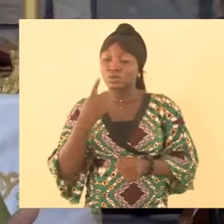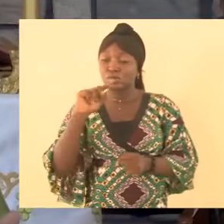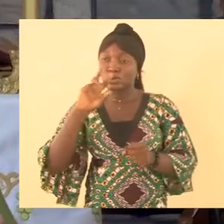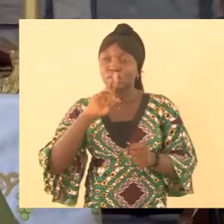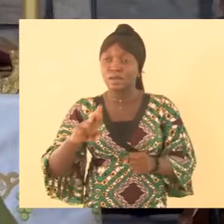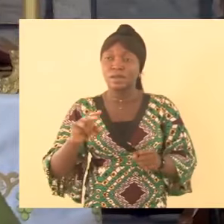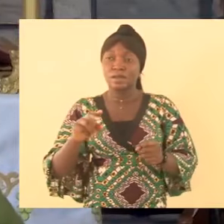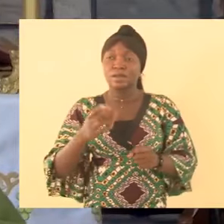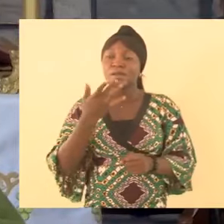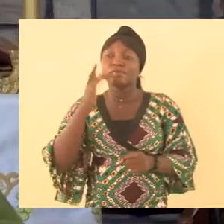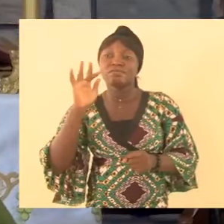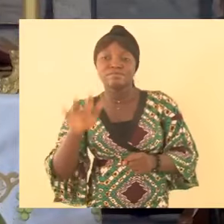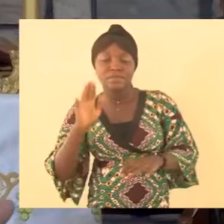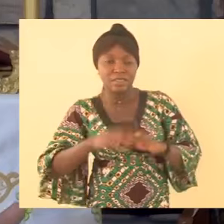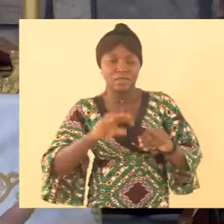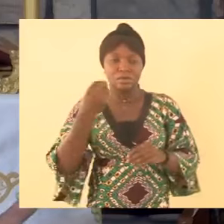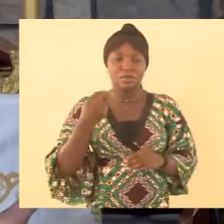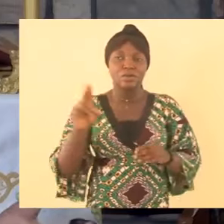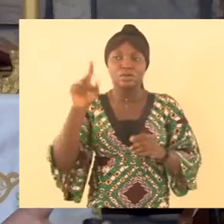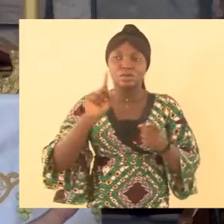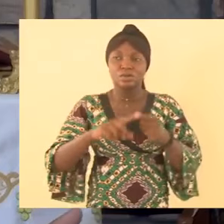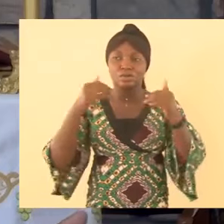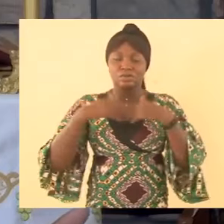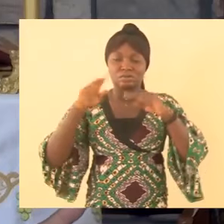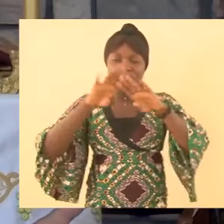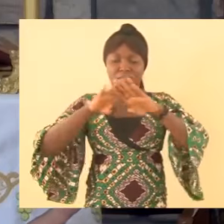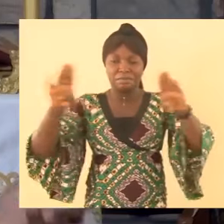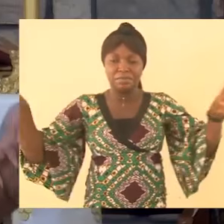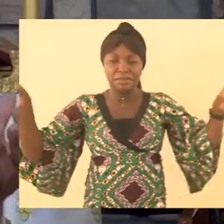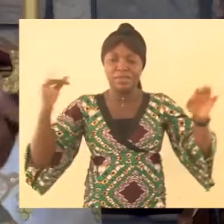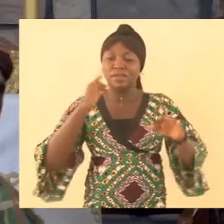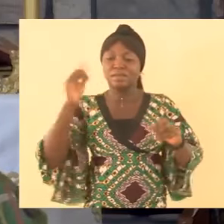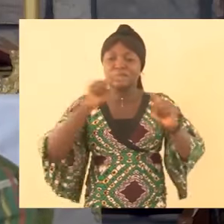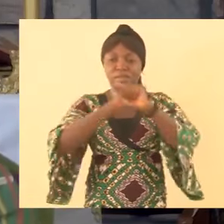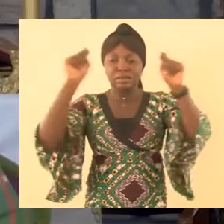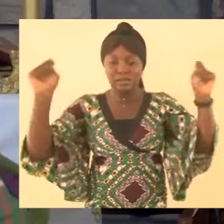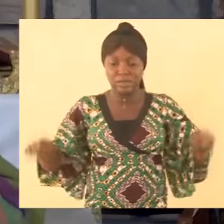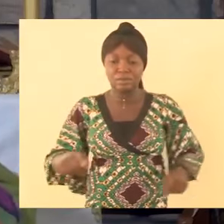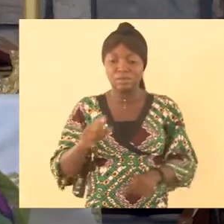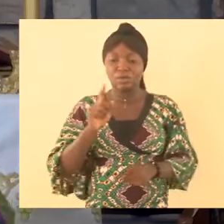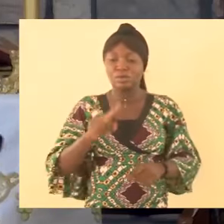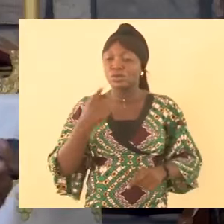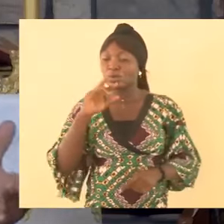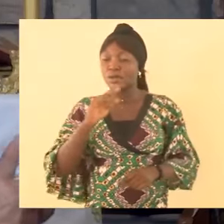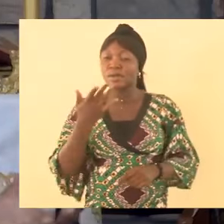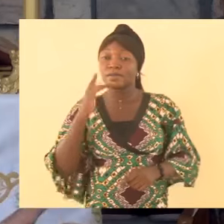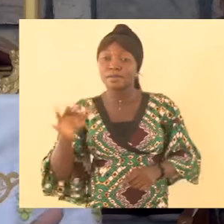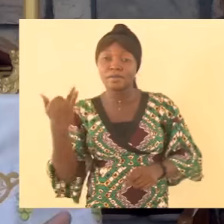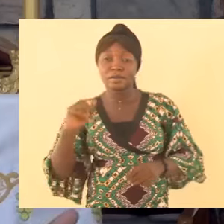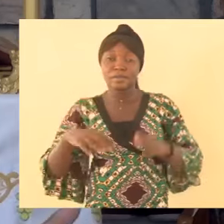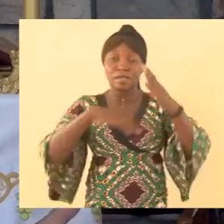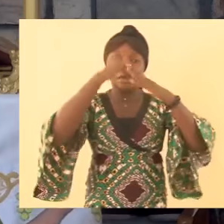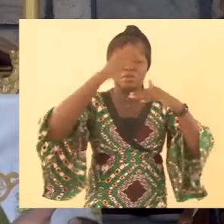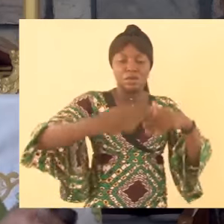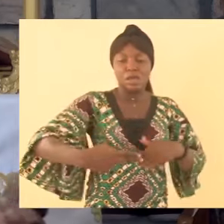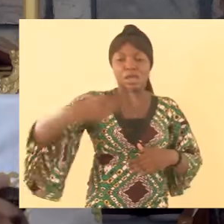others used to have a bigger dining table and fed hundreds of people. But now, those who are fortunate, more fortunate than others, they